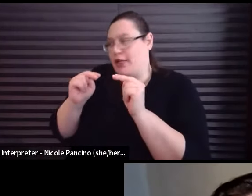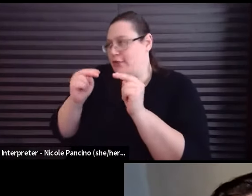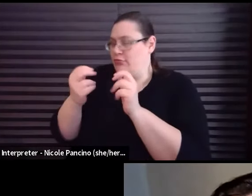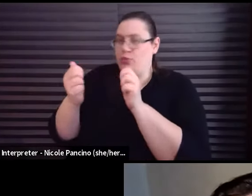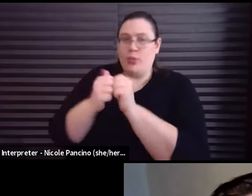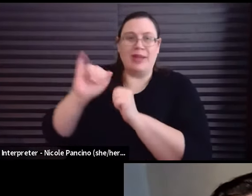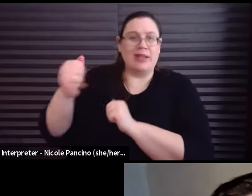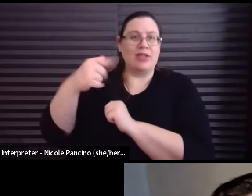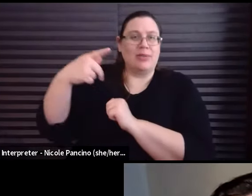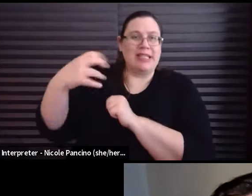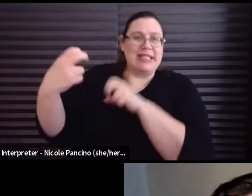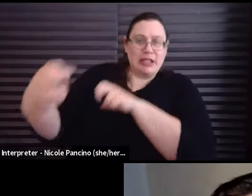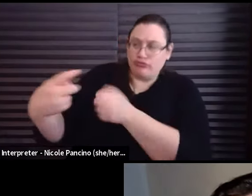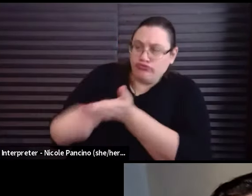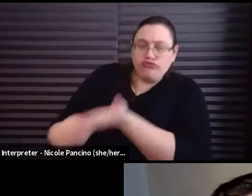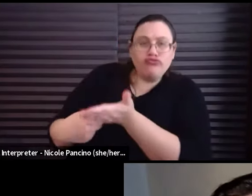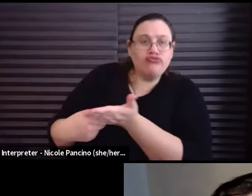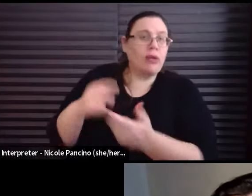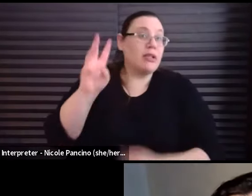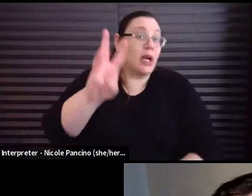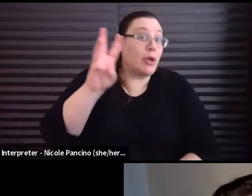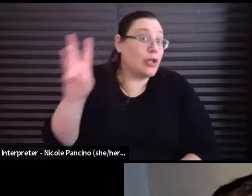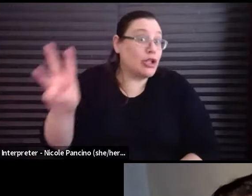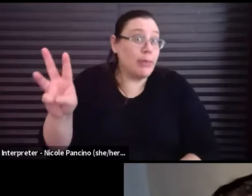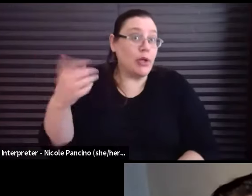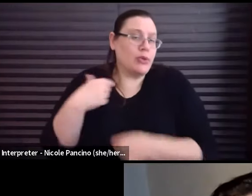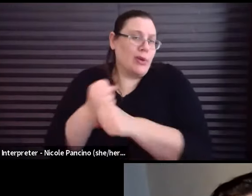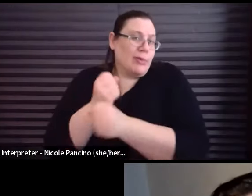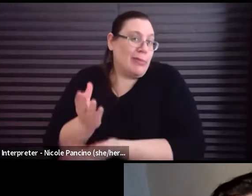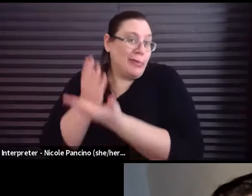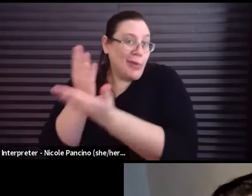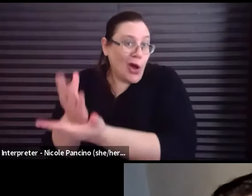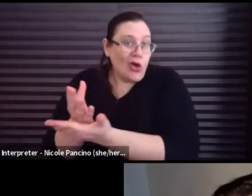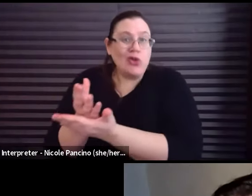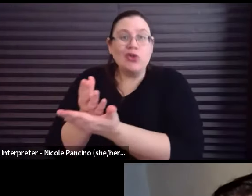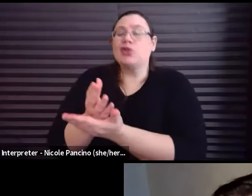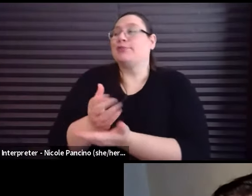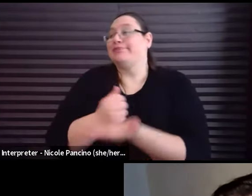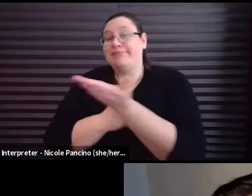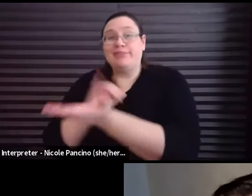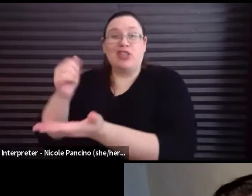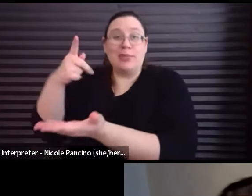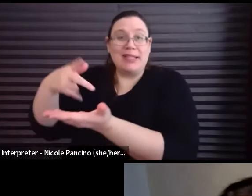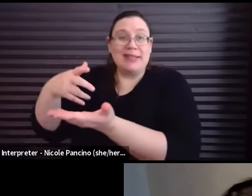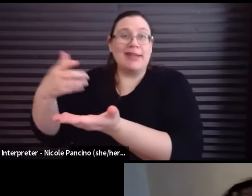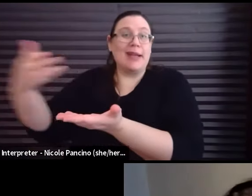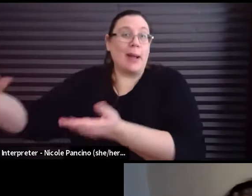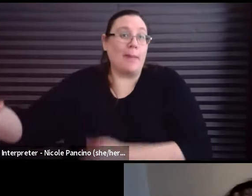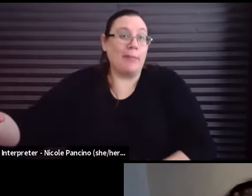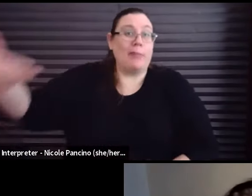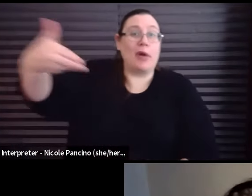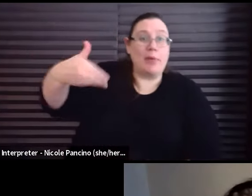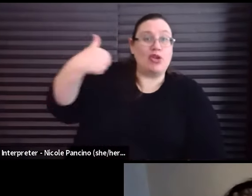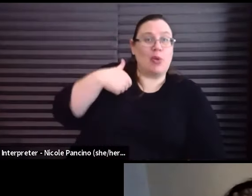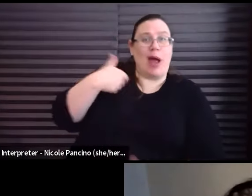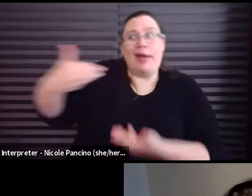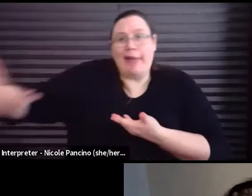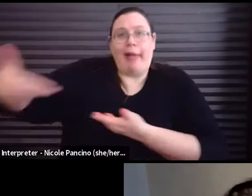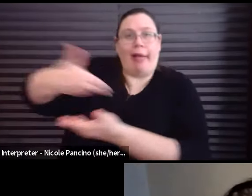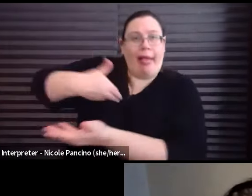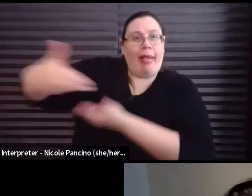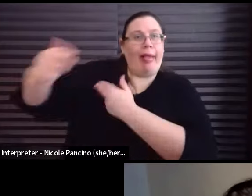JPC. Like I said, W&Ws, we create proposals, they're put to the JPC, they give us proposals, and we negotiate the